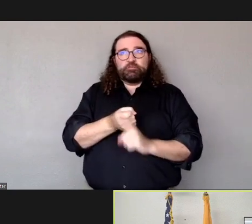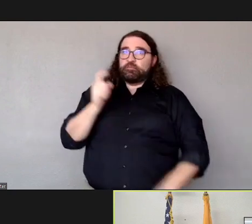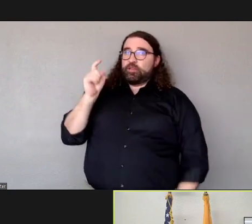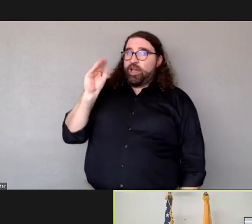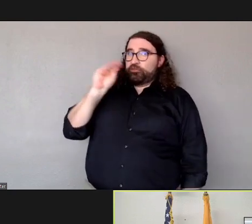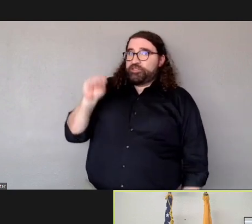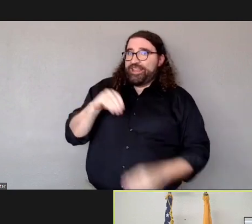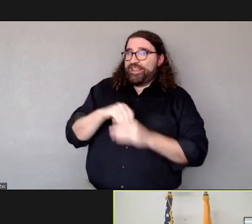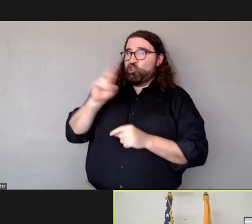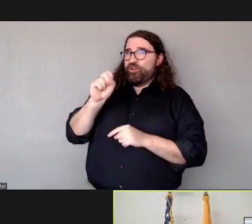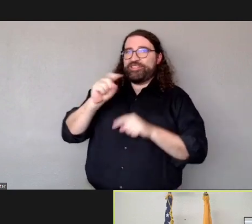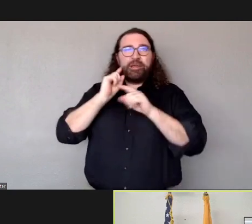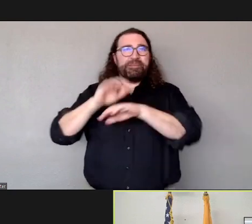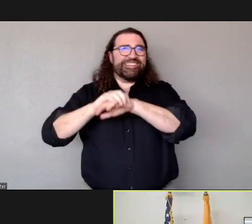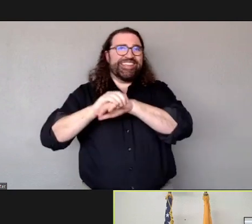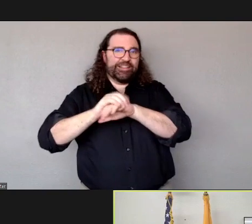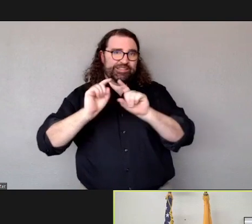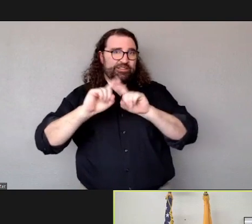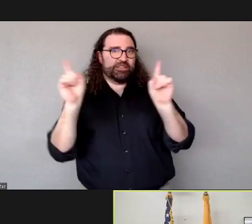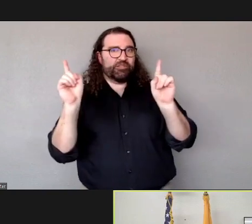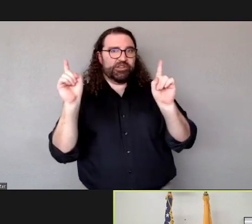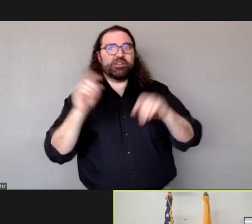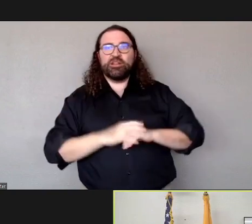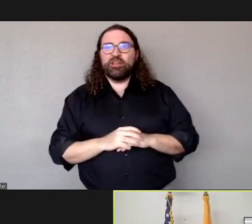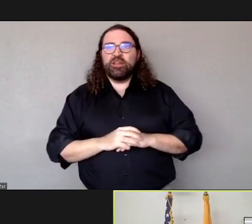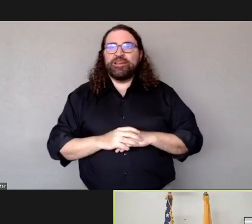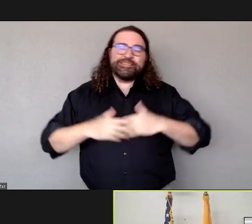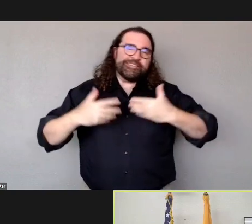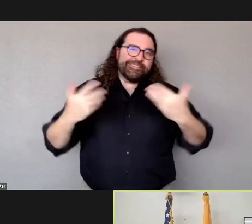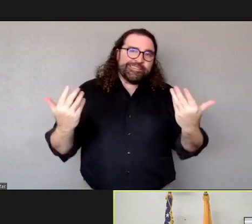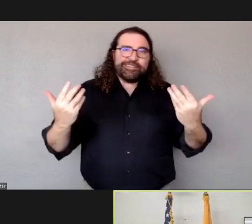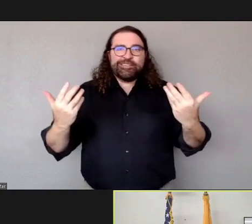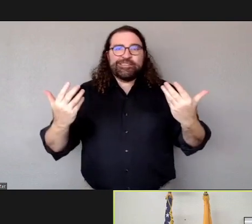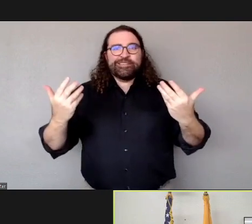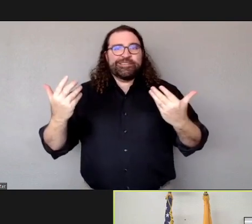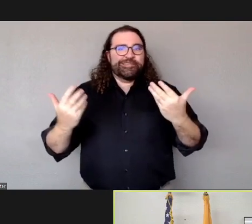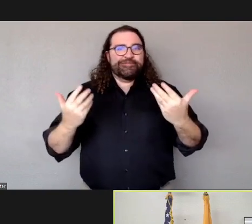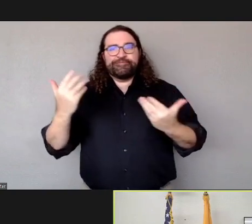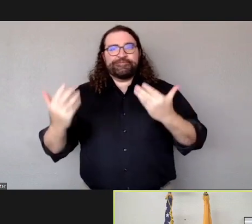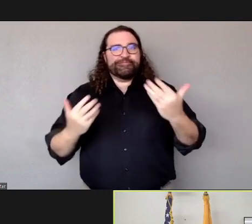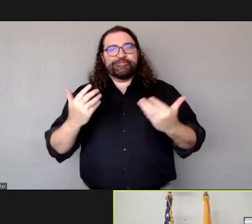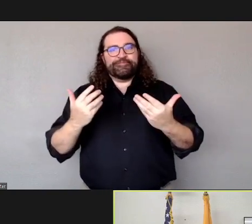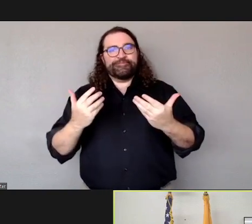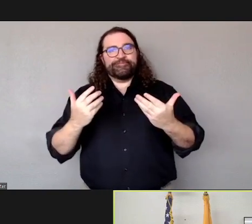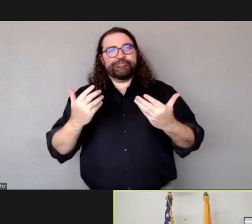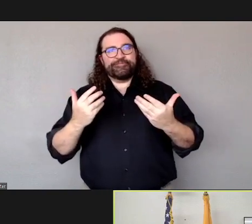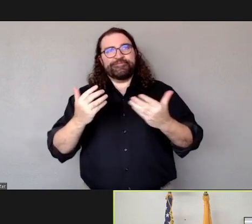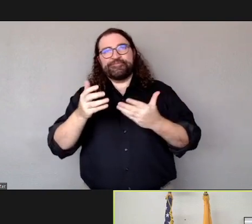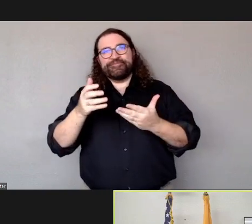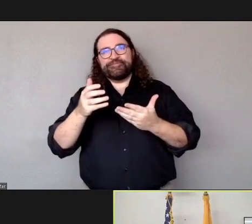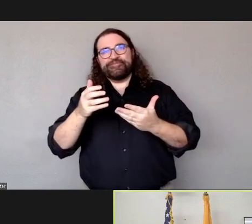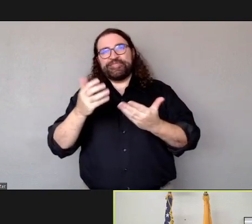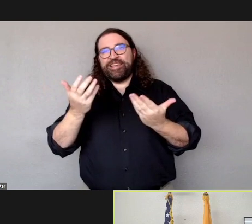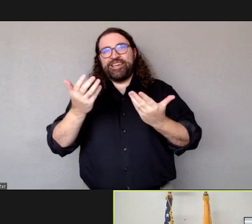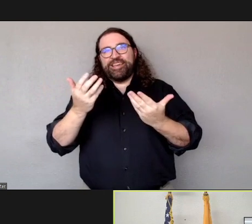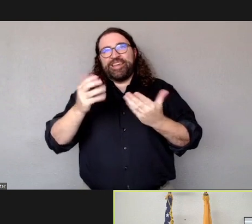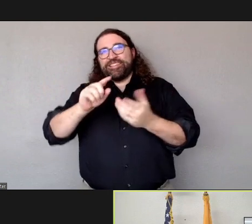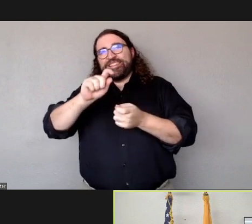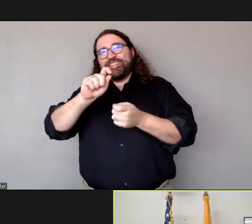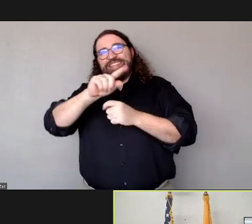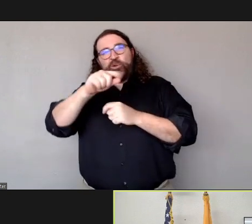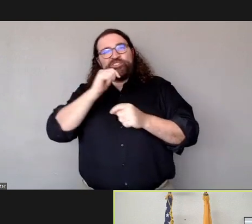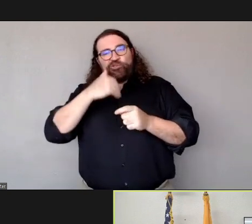in England, it's different. So I think I don't, you're asking questions that we don't have exact data